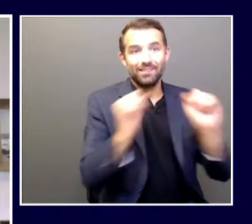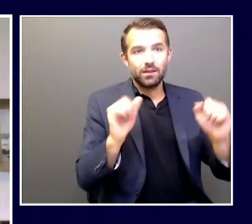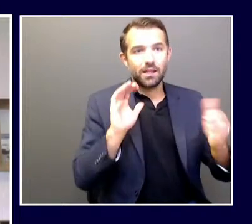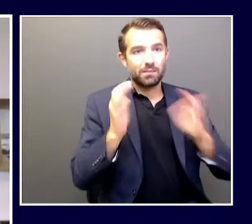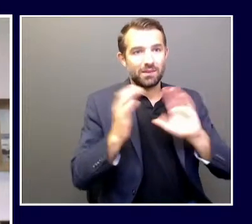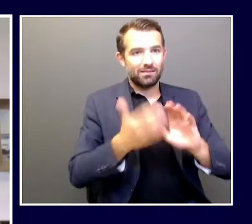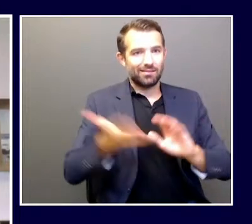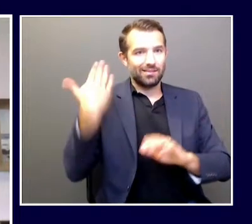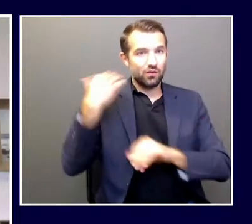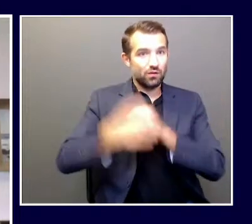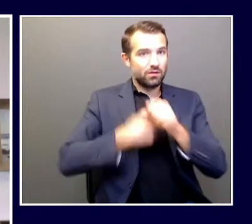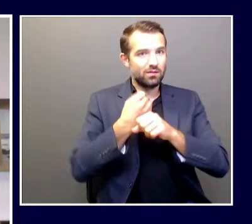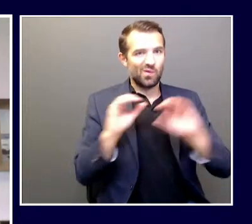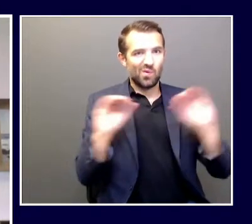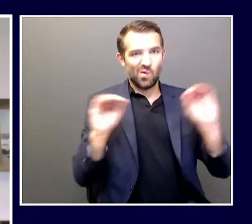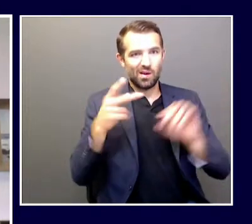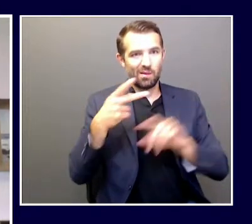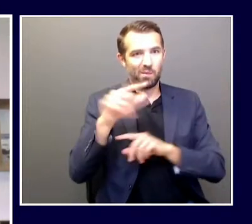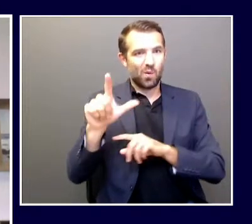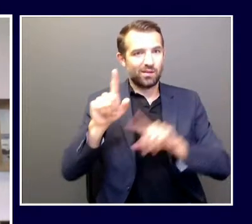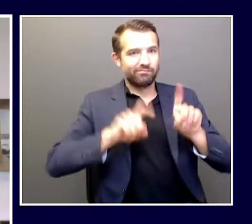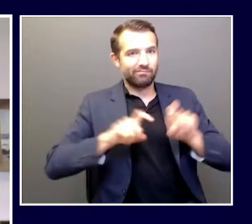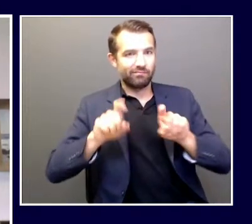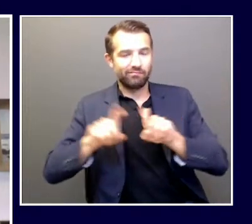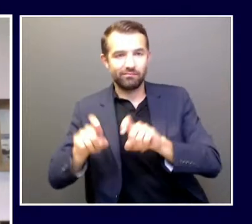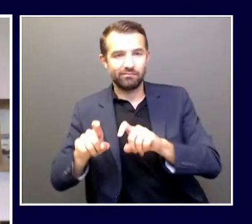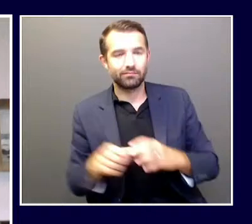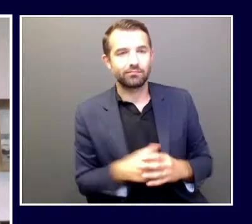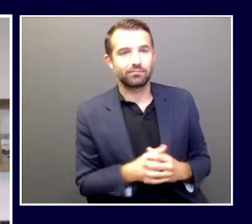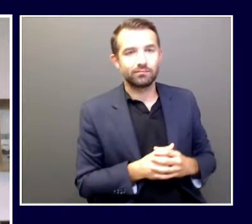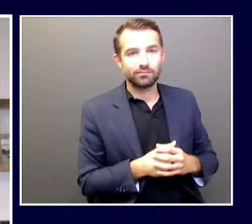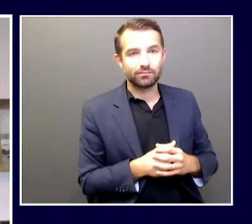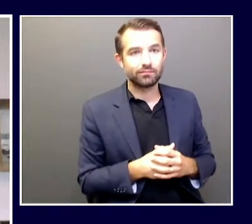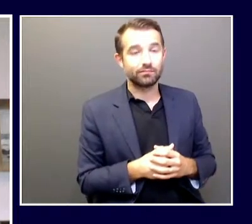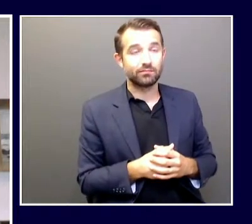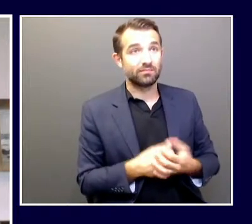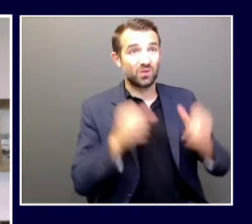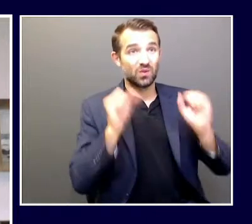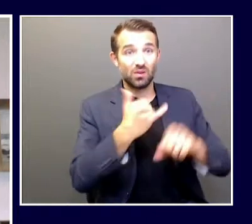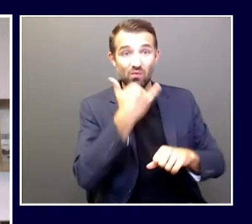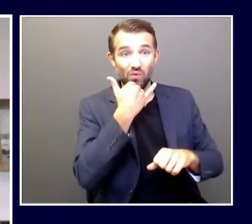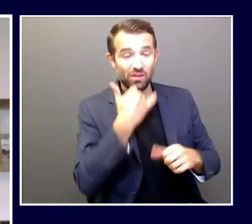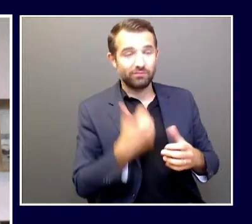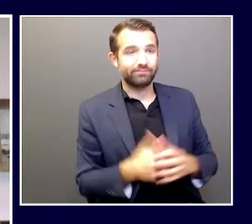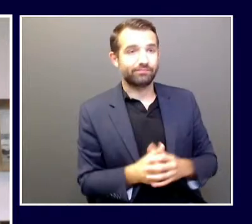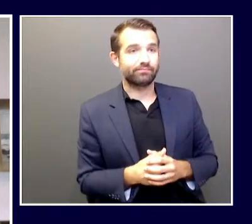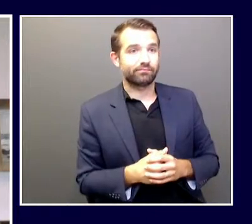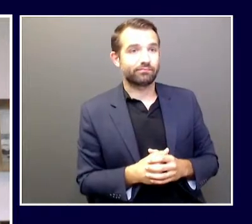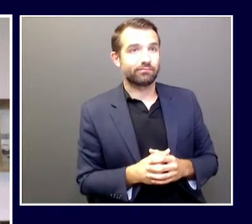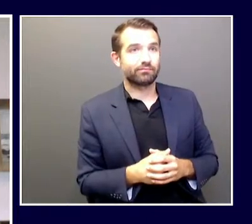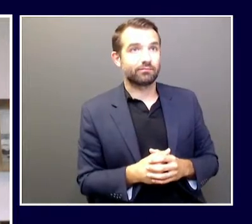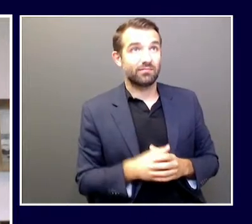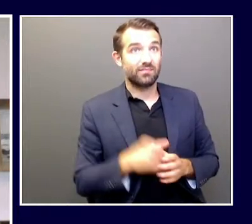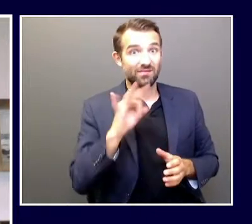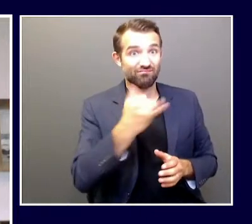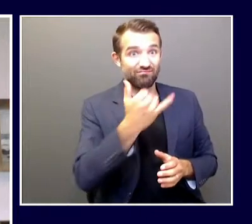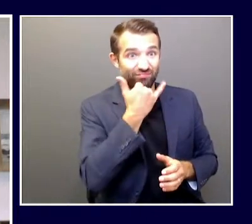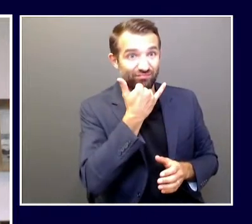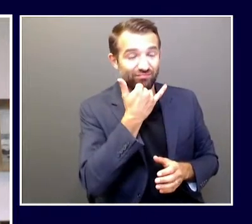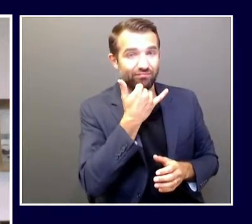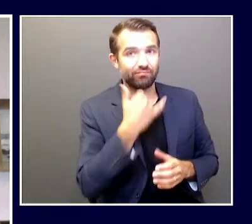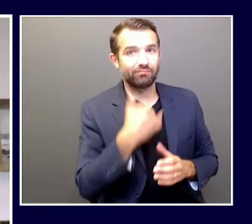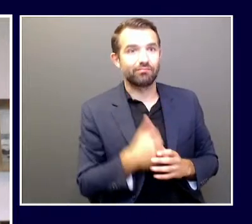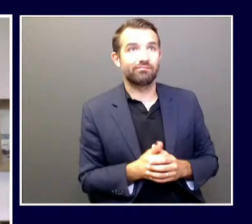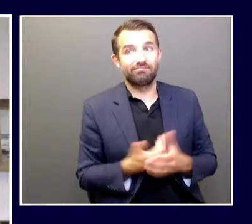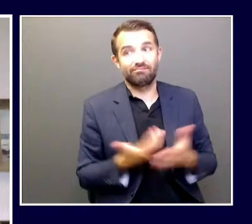change. If it does change, there may be the need to have these flexible options, as we saw already in Van Buren up in Aroostook County. I